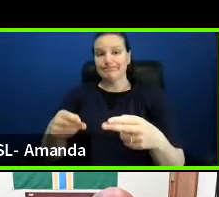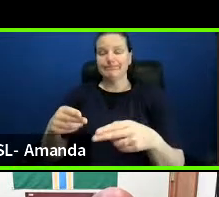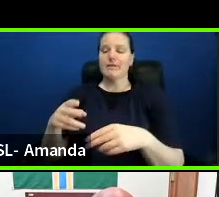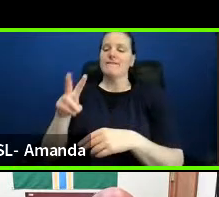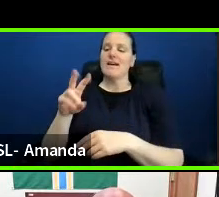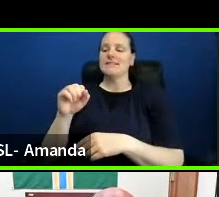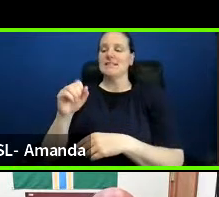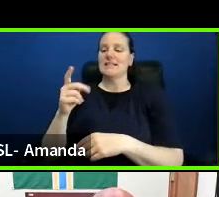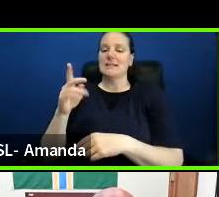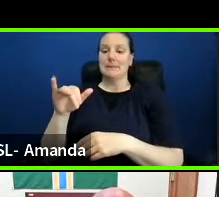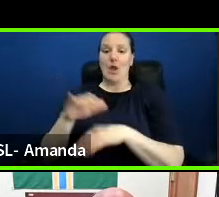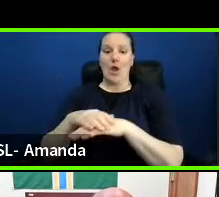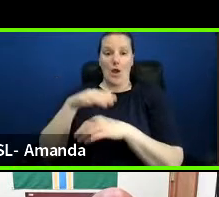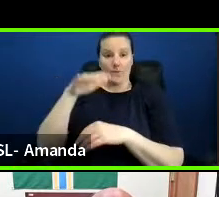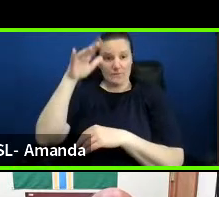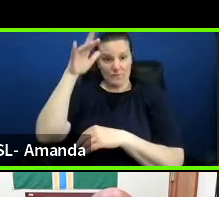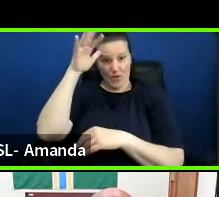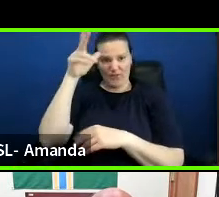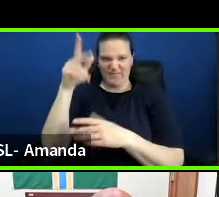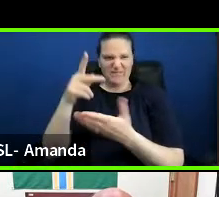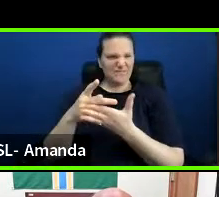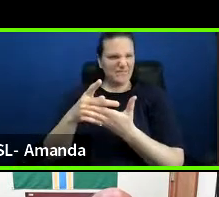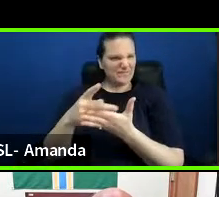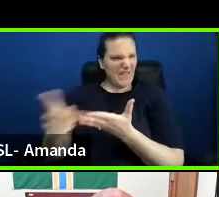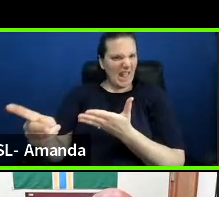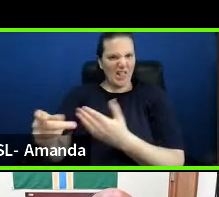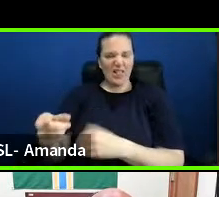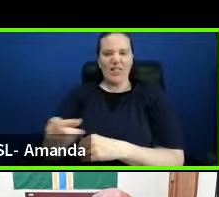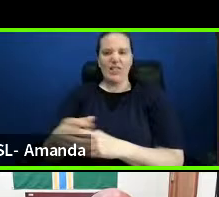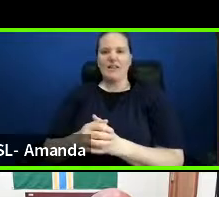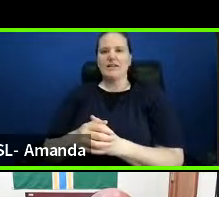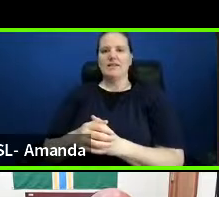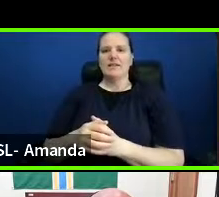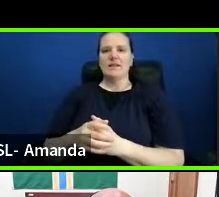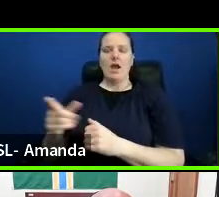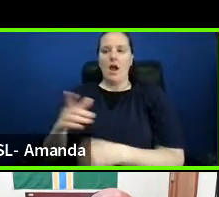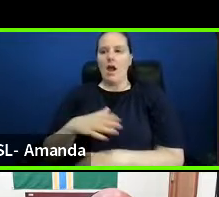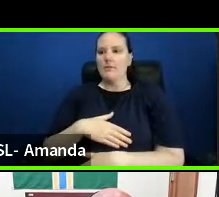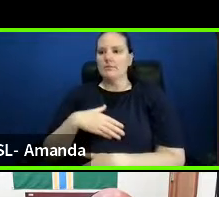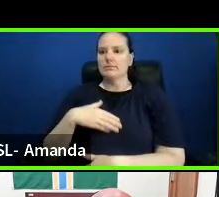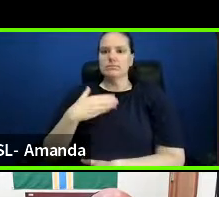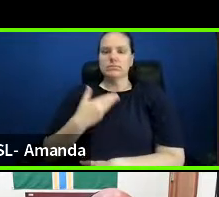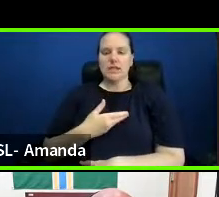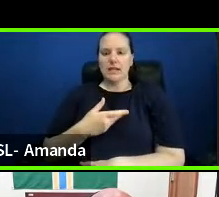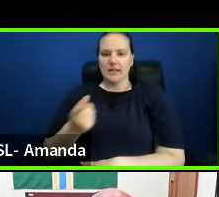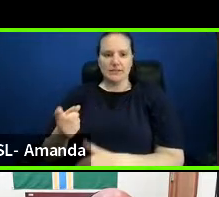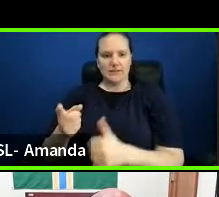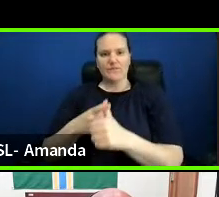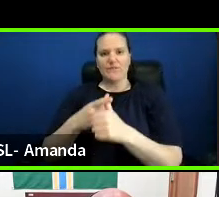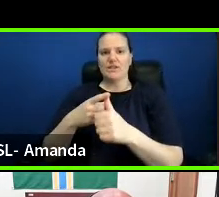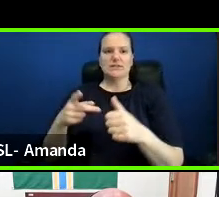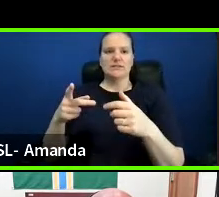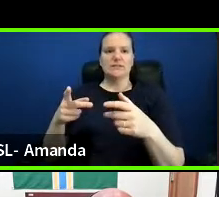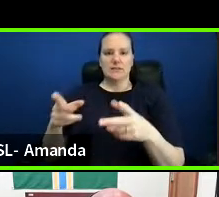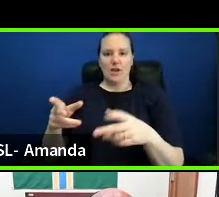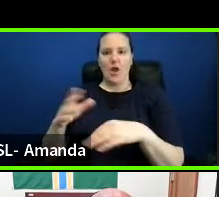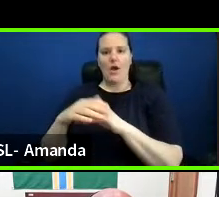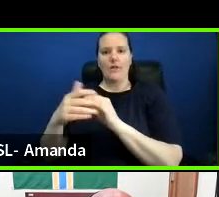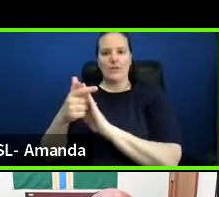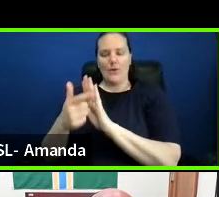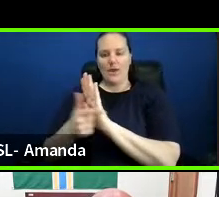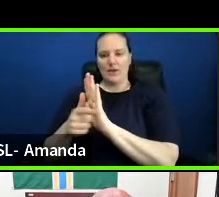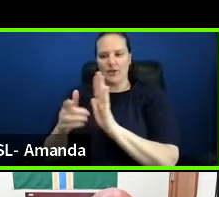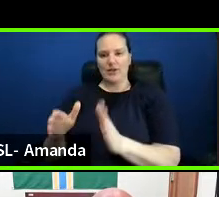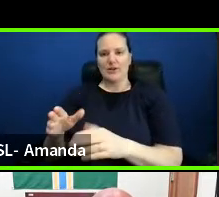ended up failing. And of course, he was quite upset that he had performed his first vasectomy on the lawyer, the city